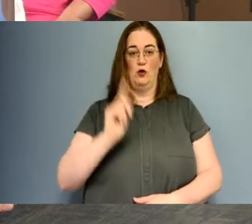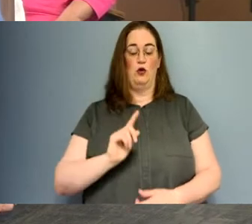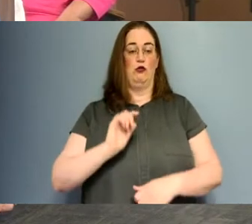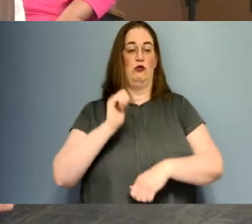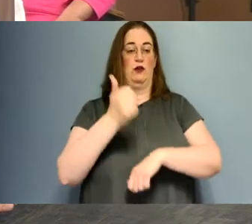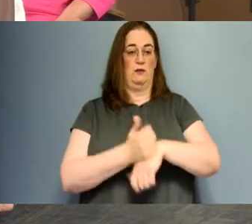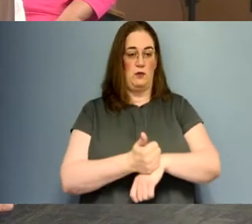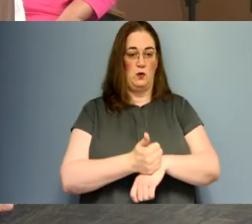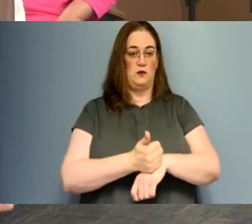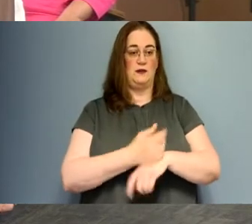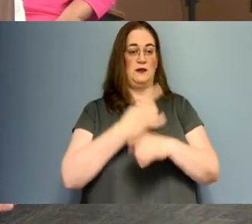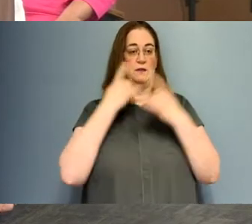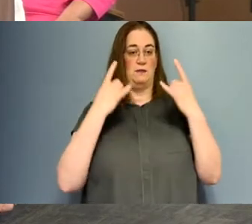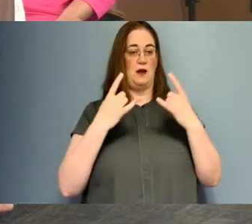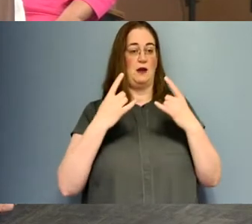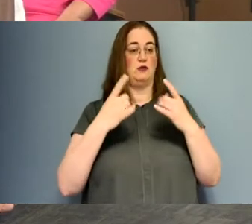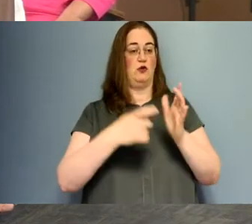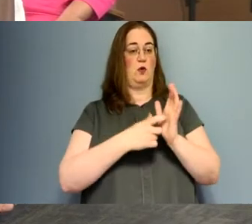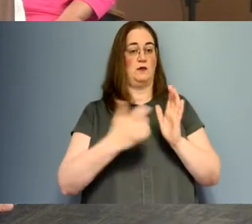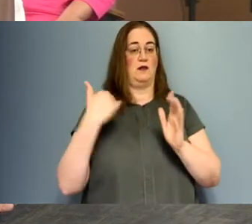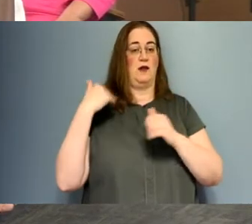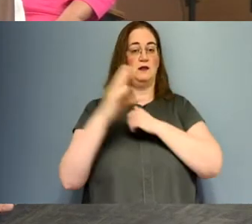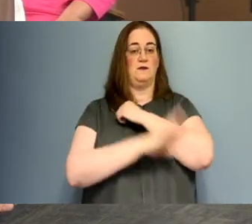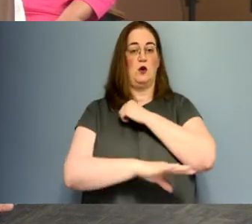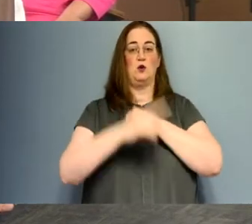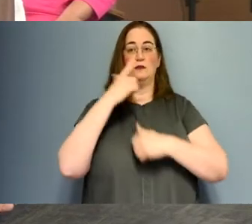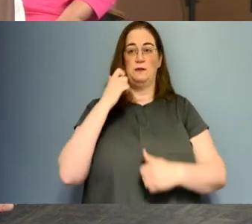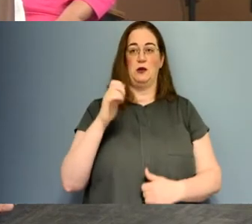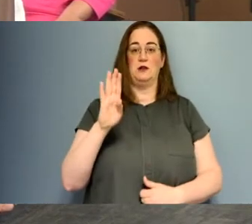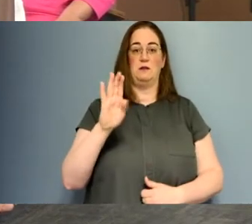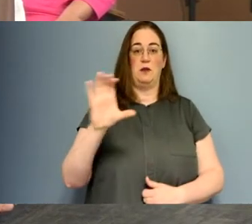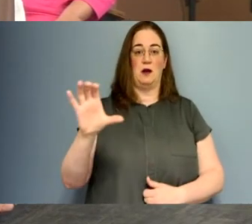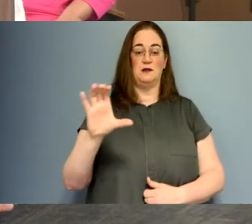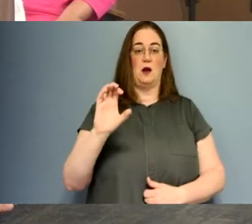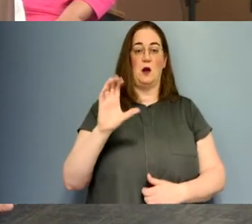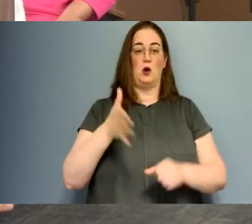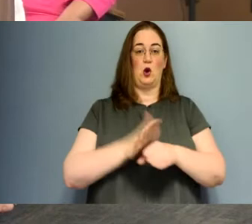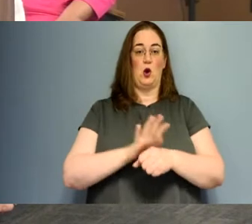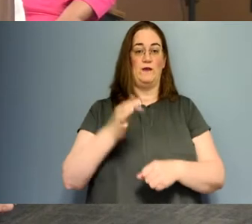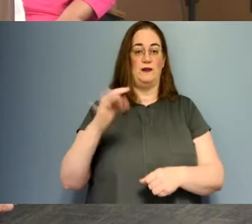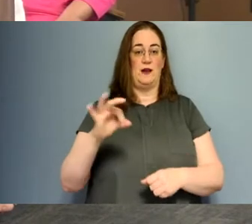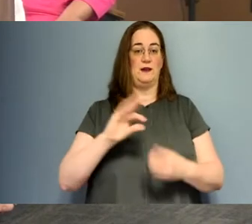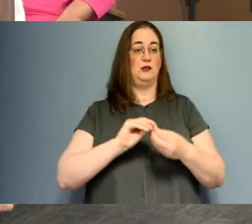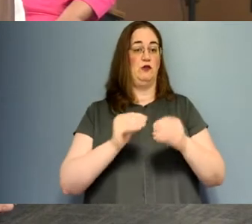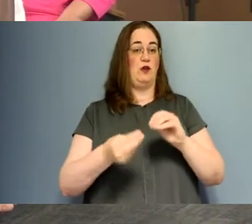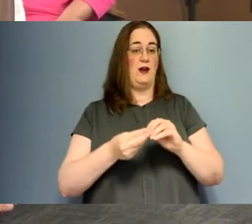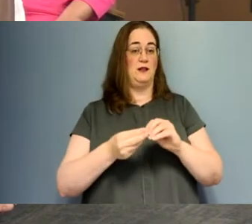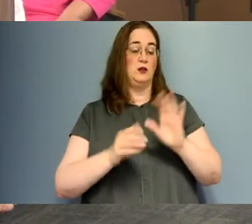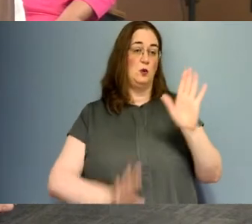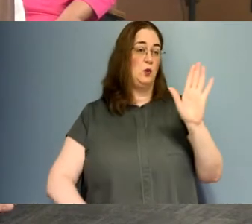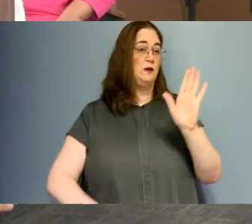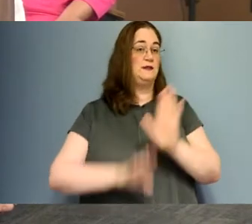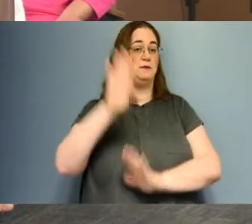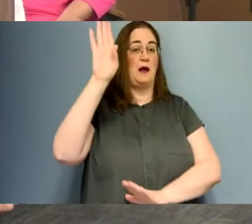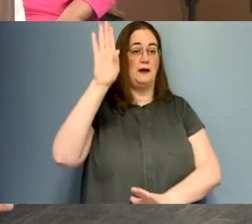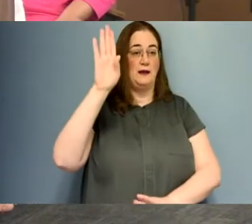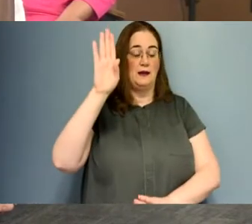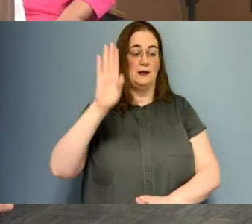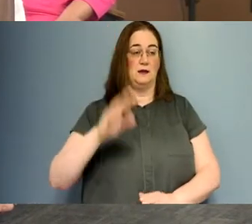mask requirements last fall was because Bucks County COVID-19 rates were spiking